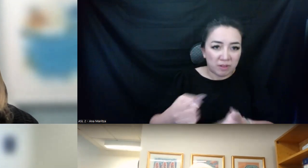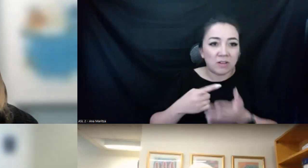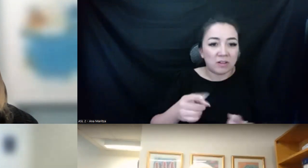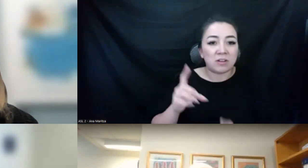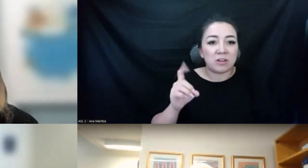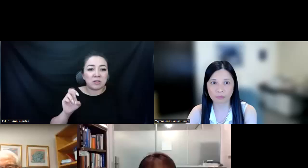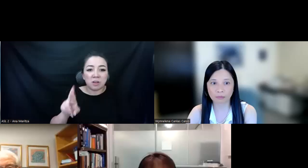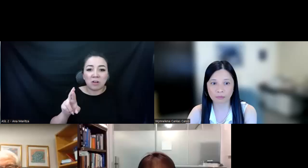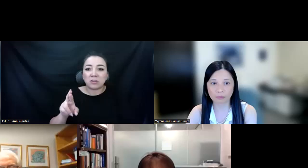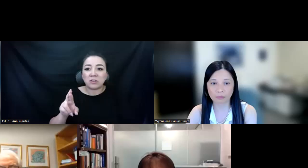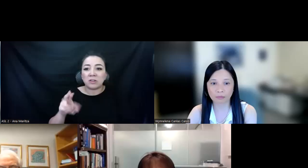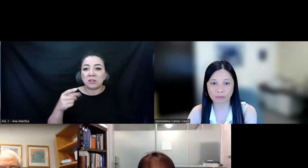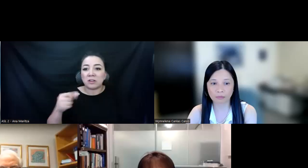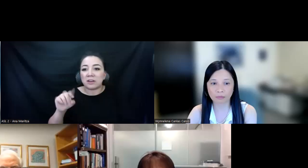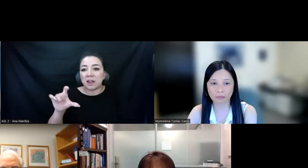Gadan?